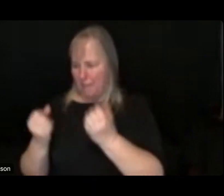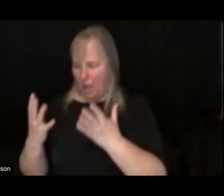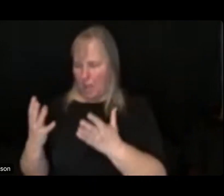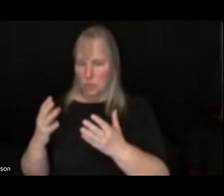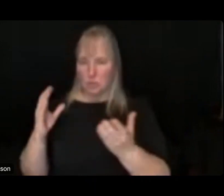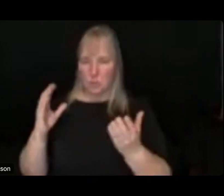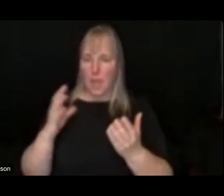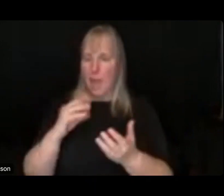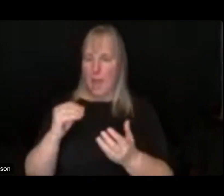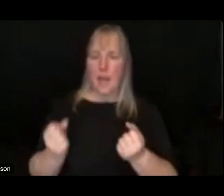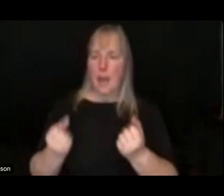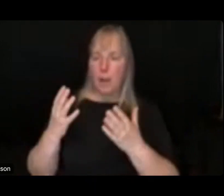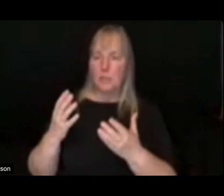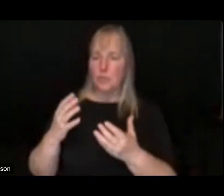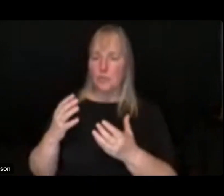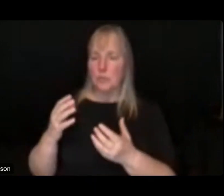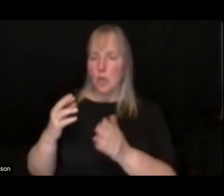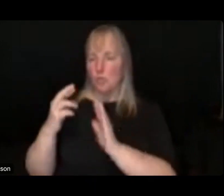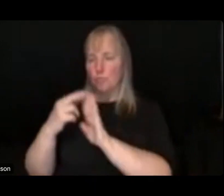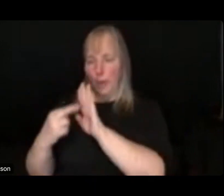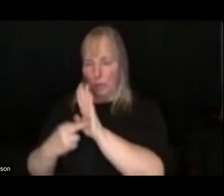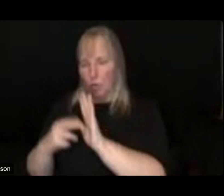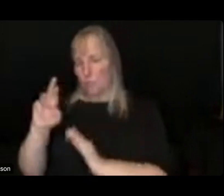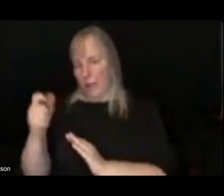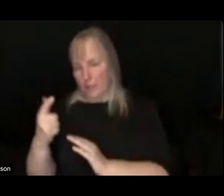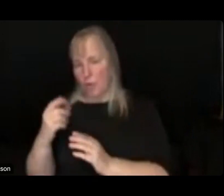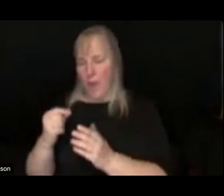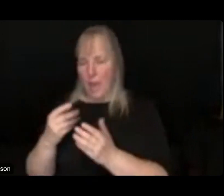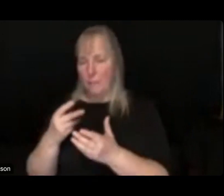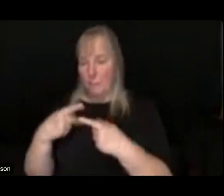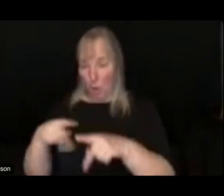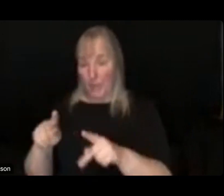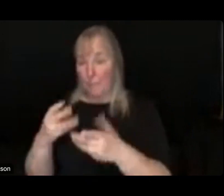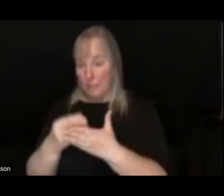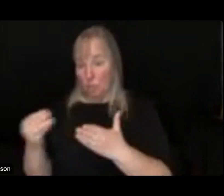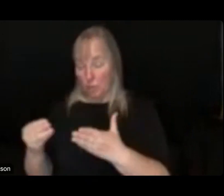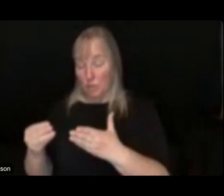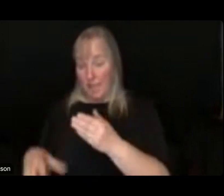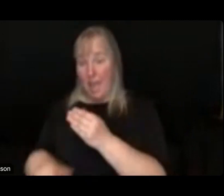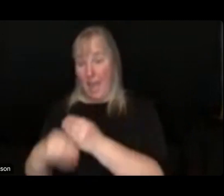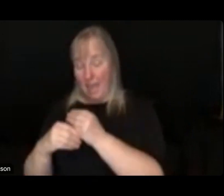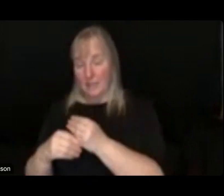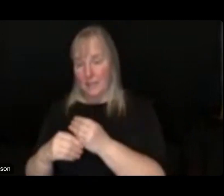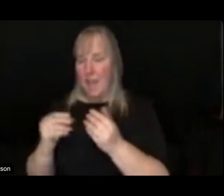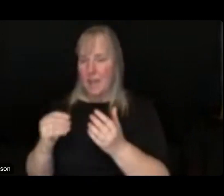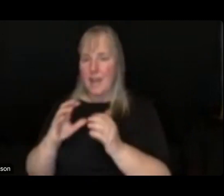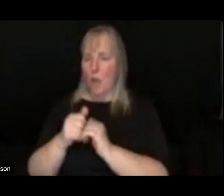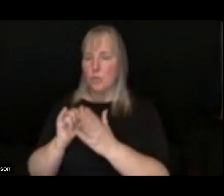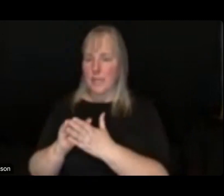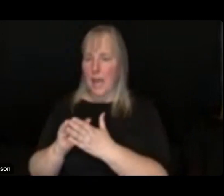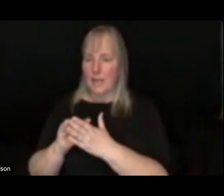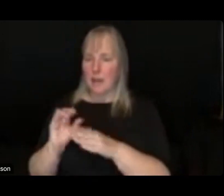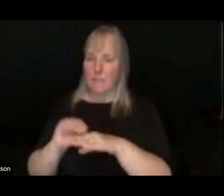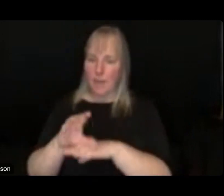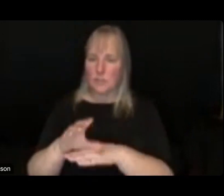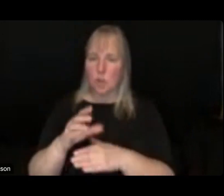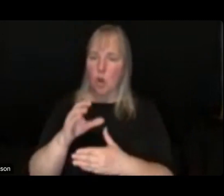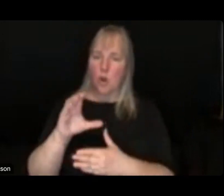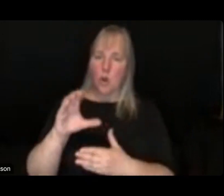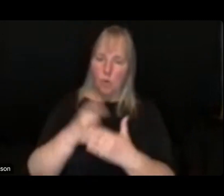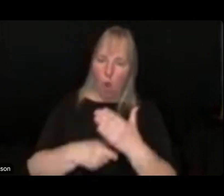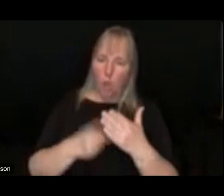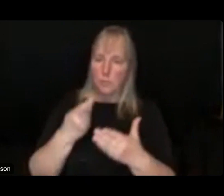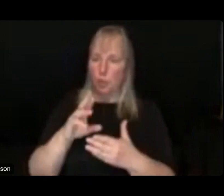issues adding for new housing, and then how does that translated in cost per unit of resales, because there is a relationship